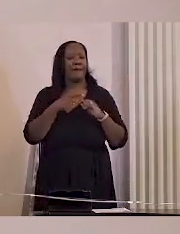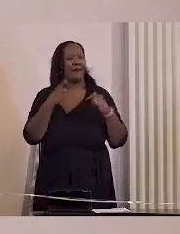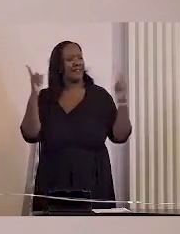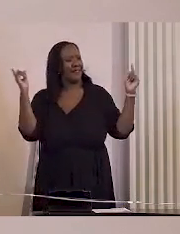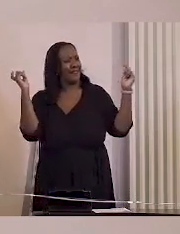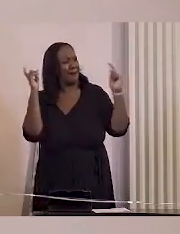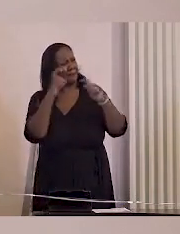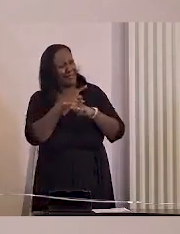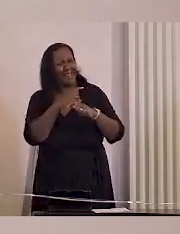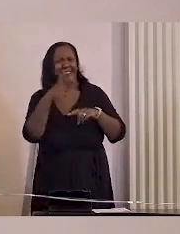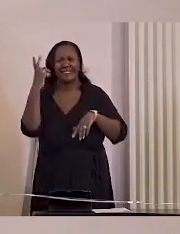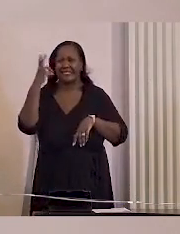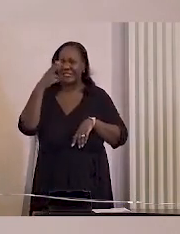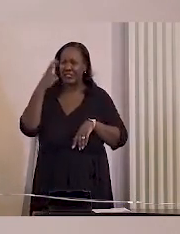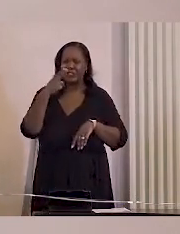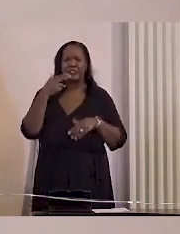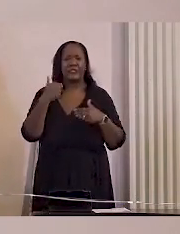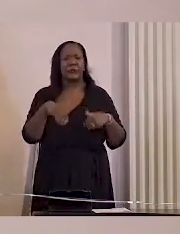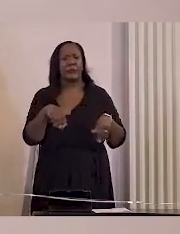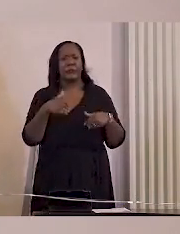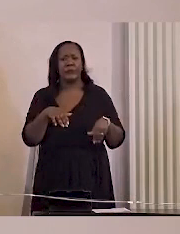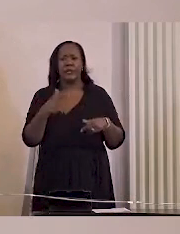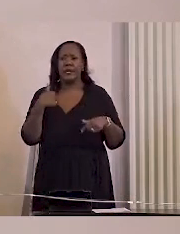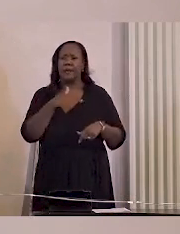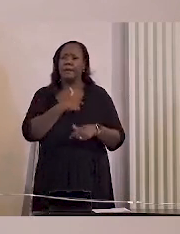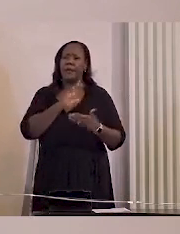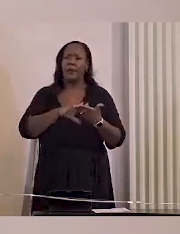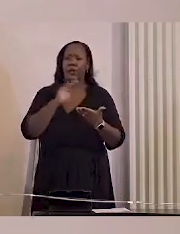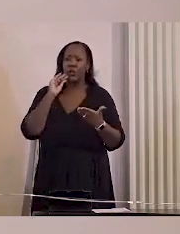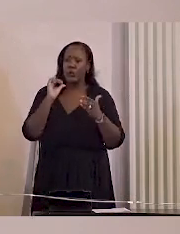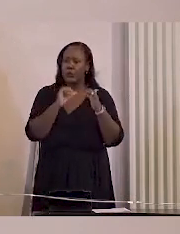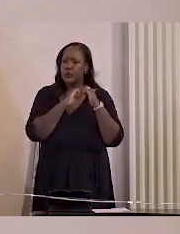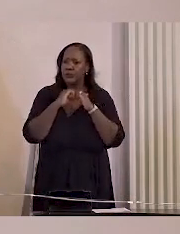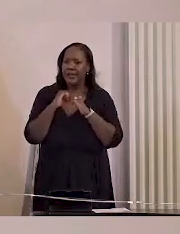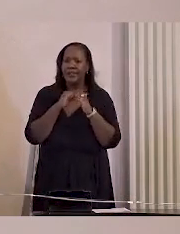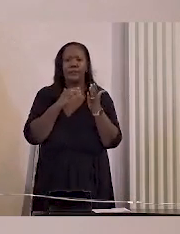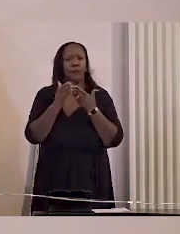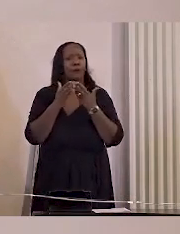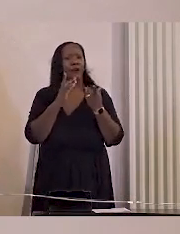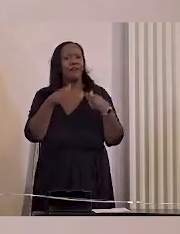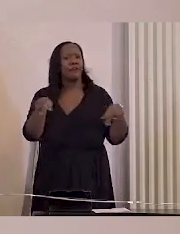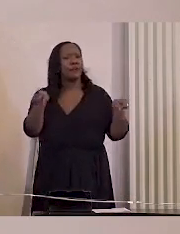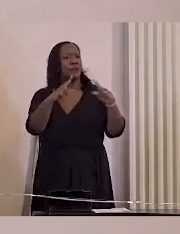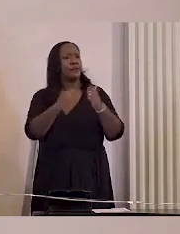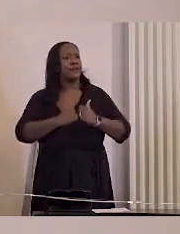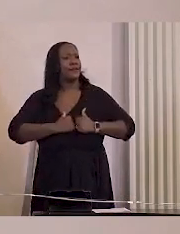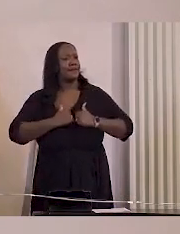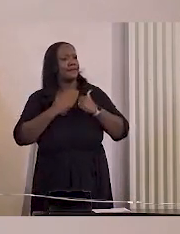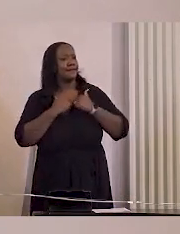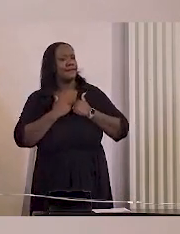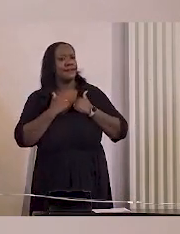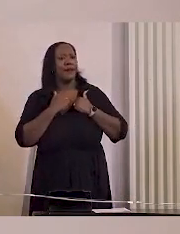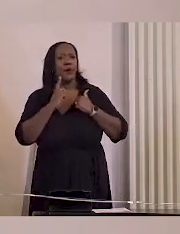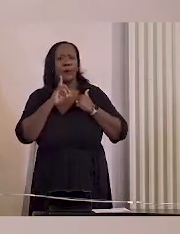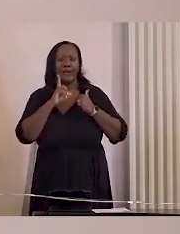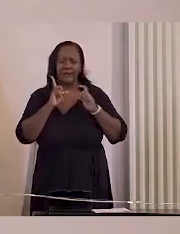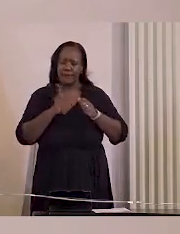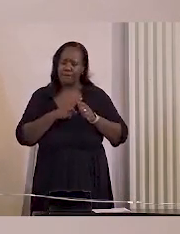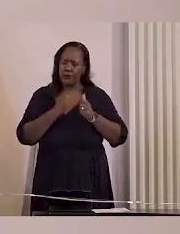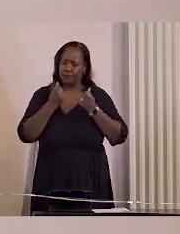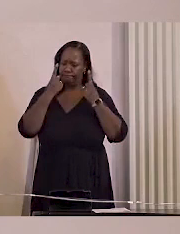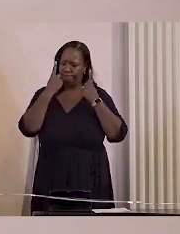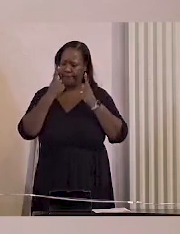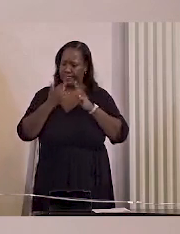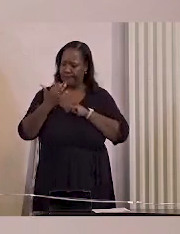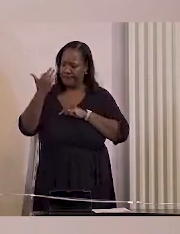complex histories. May we learn together wherever we reside as we begin with the past